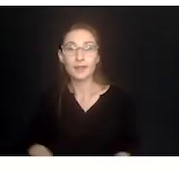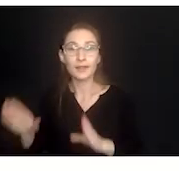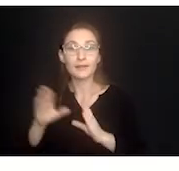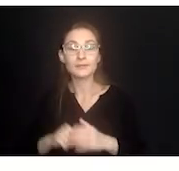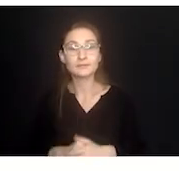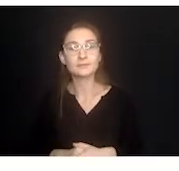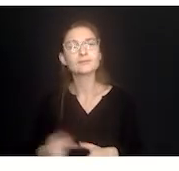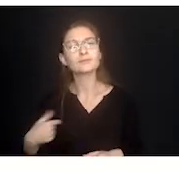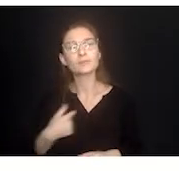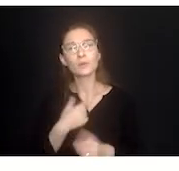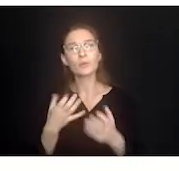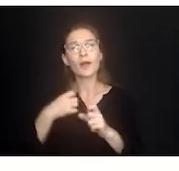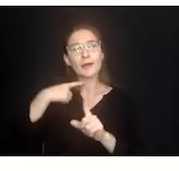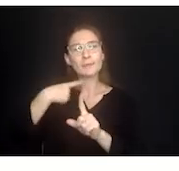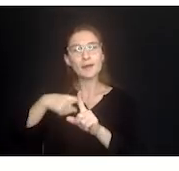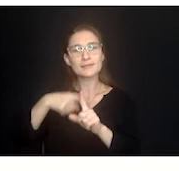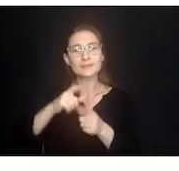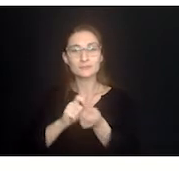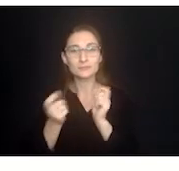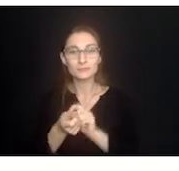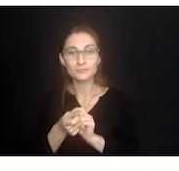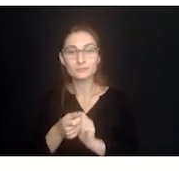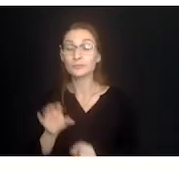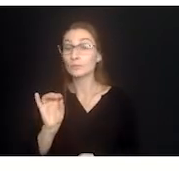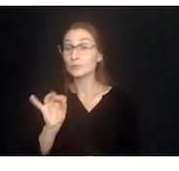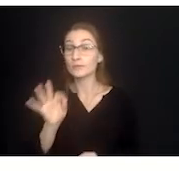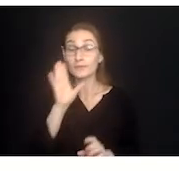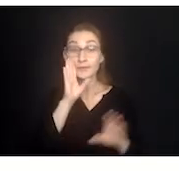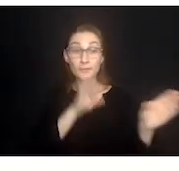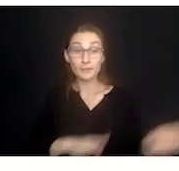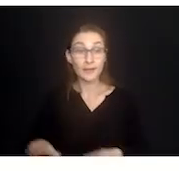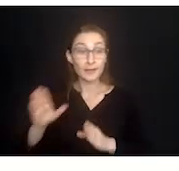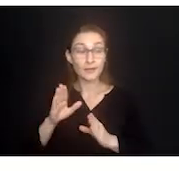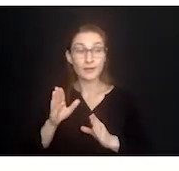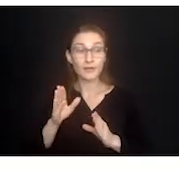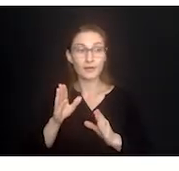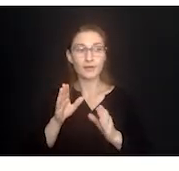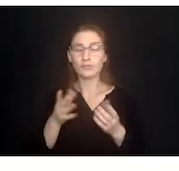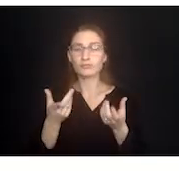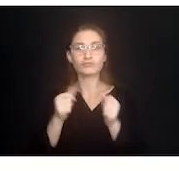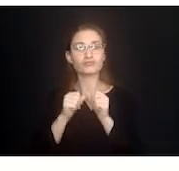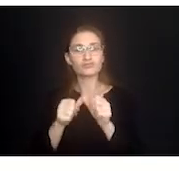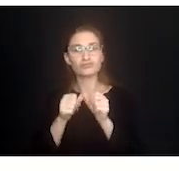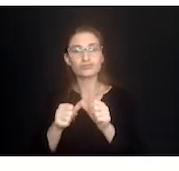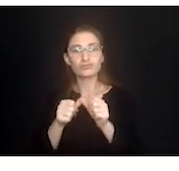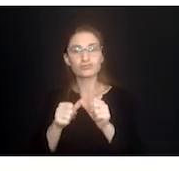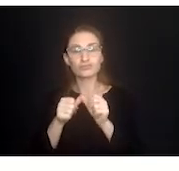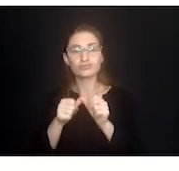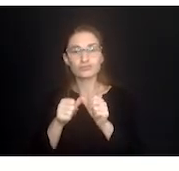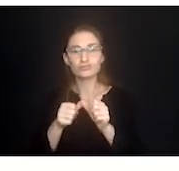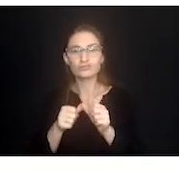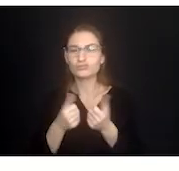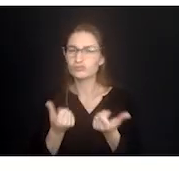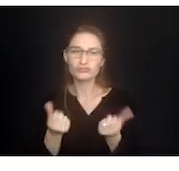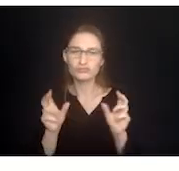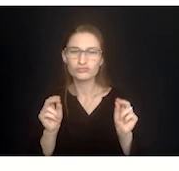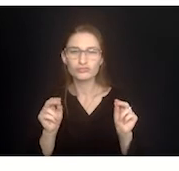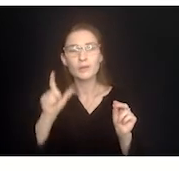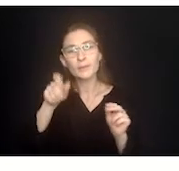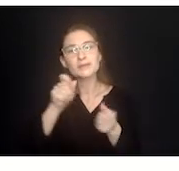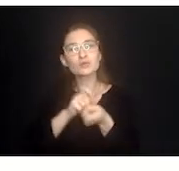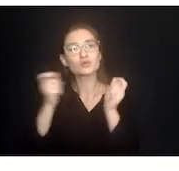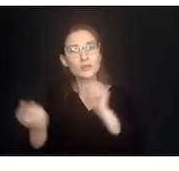is positive change, right? So having the same action plan for things that have been mastered or improved is not much of a